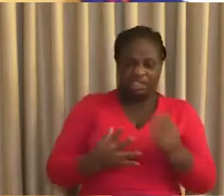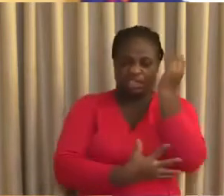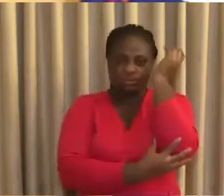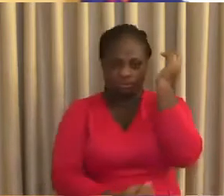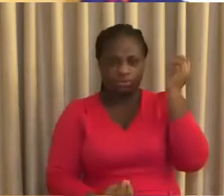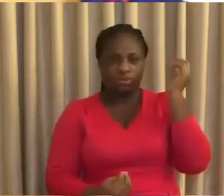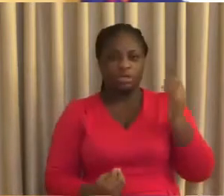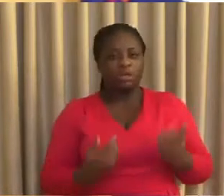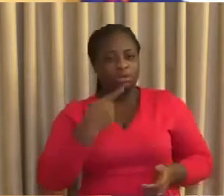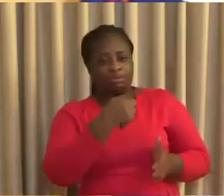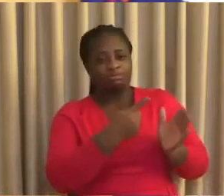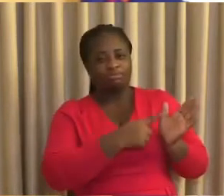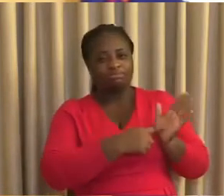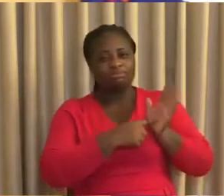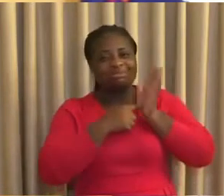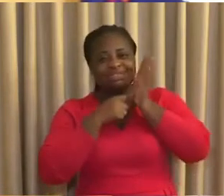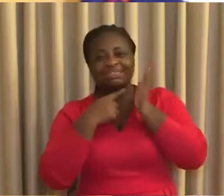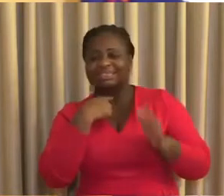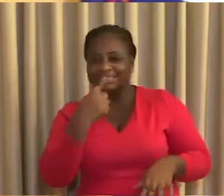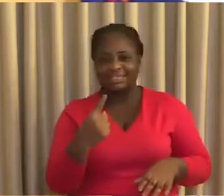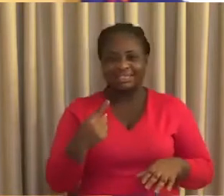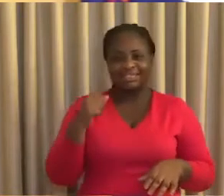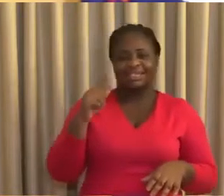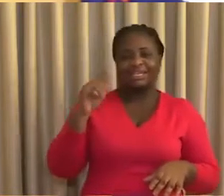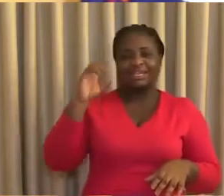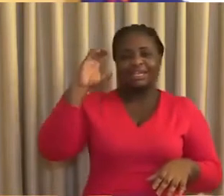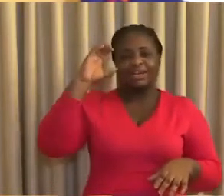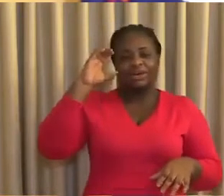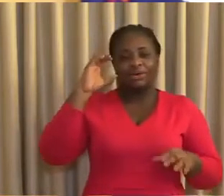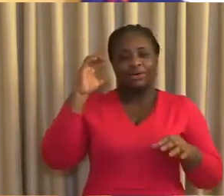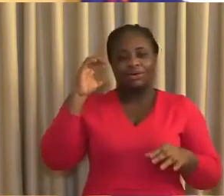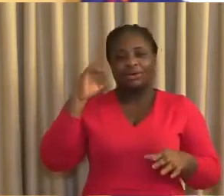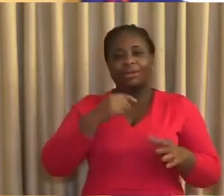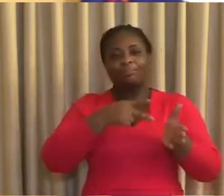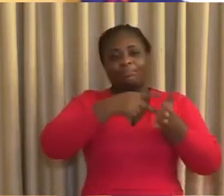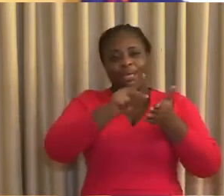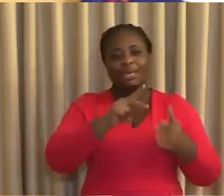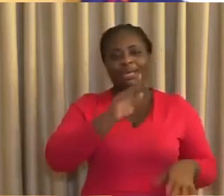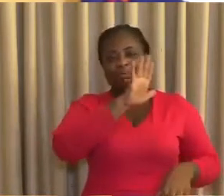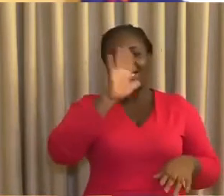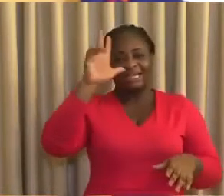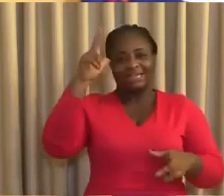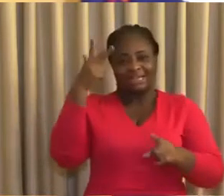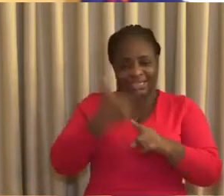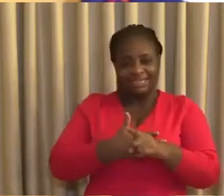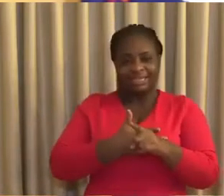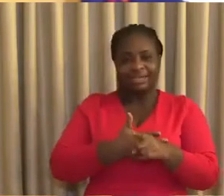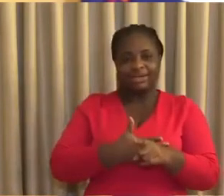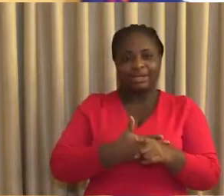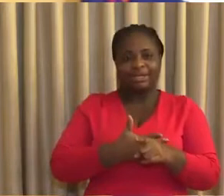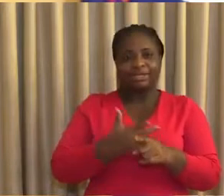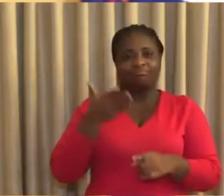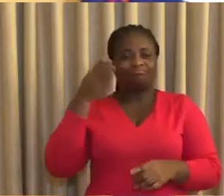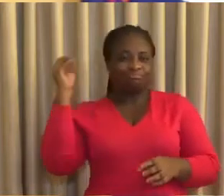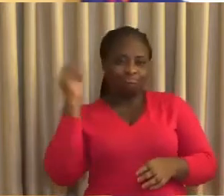General to pay my next 3 months' salary, i.e. April, May, and June, into this fund. Let me